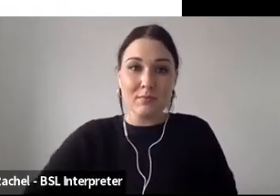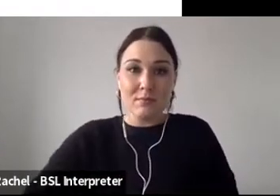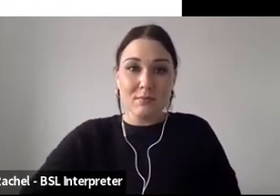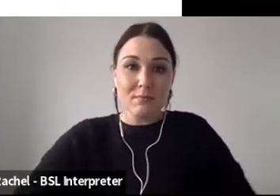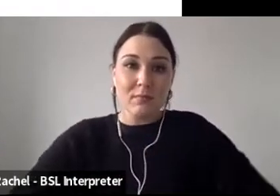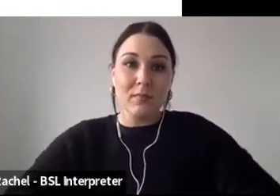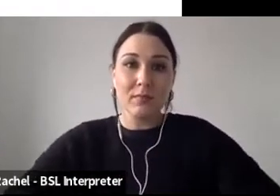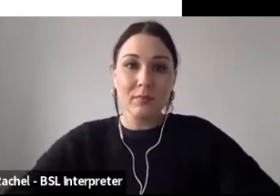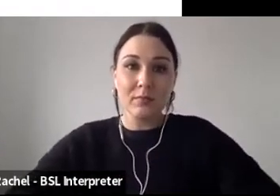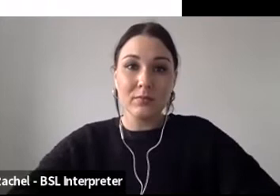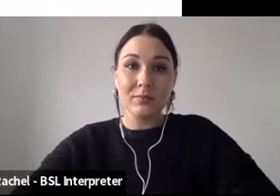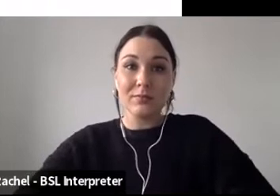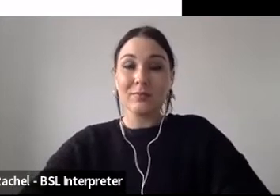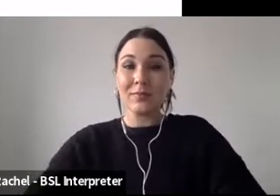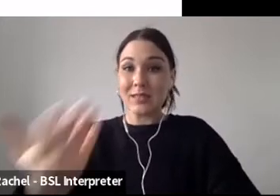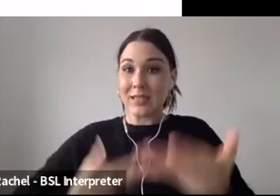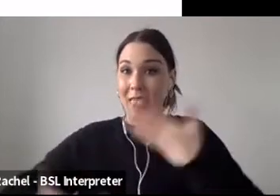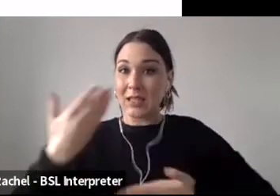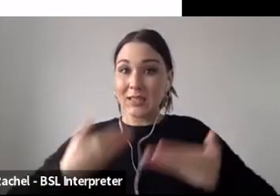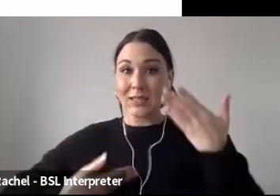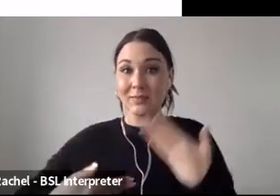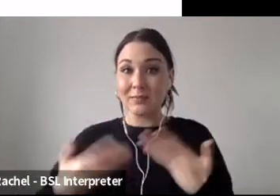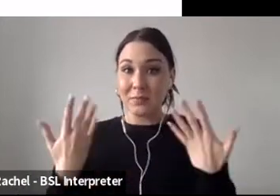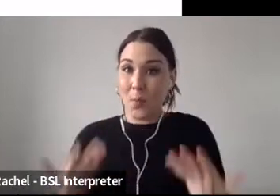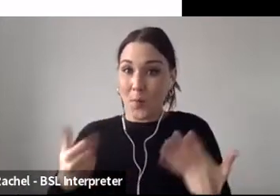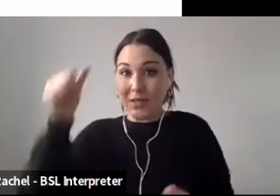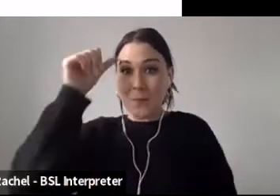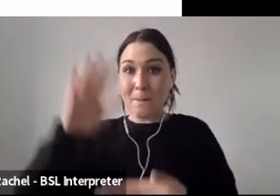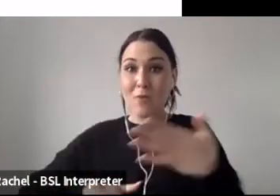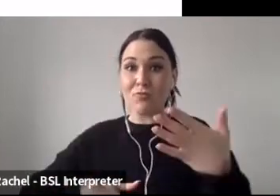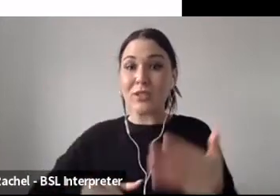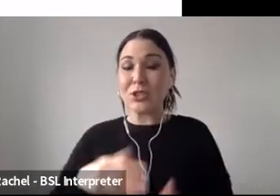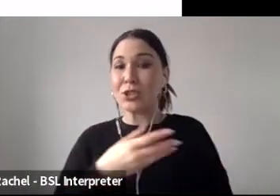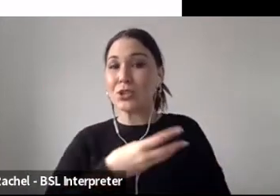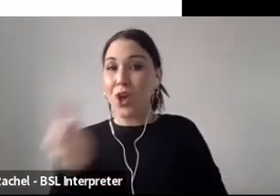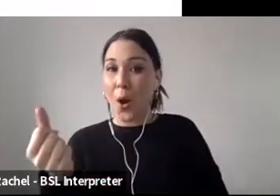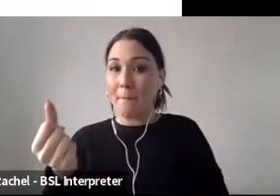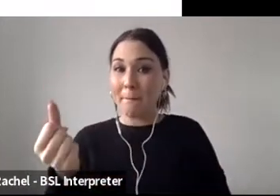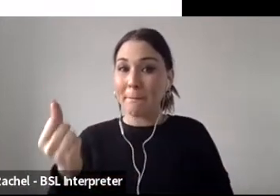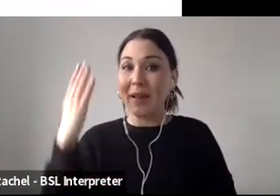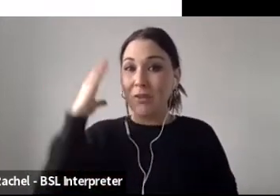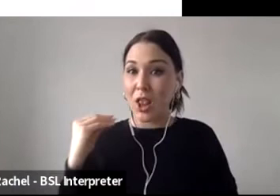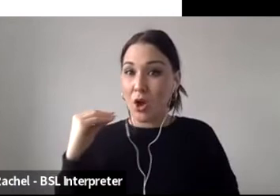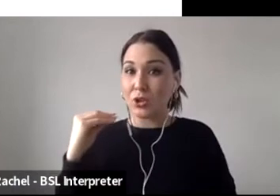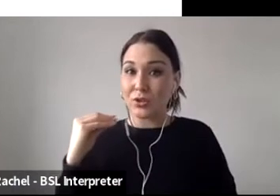So can you tell us, do you currently experience some level of hearing loss?